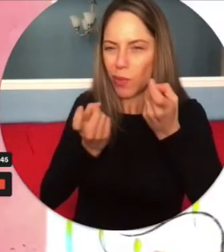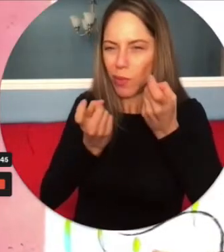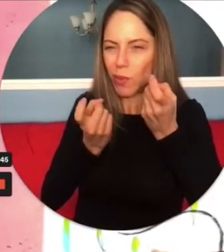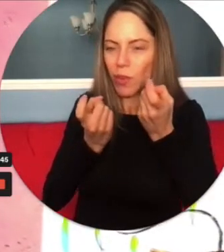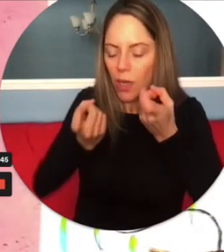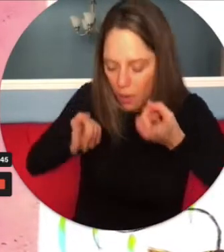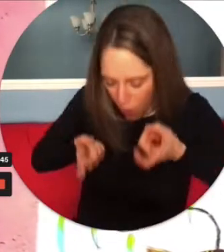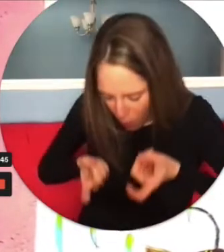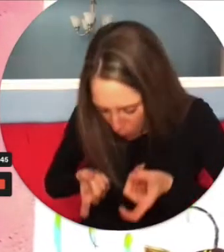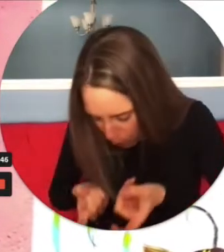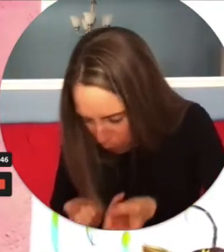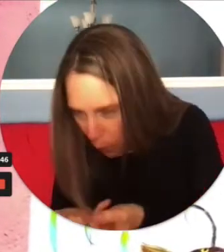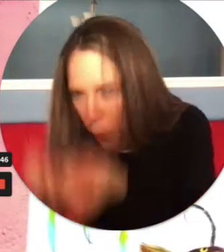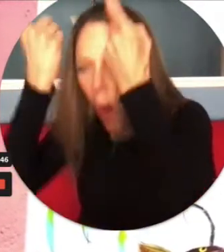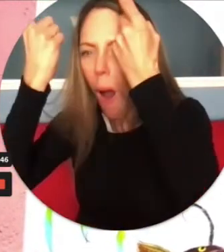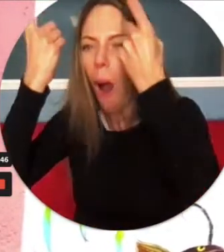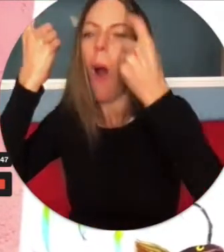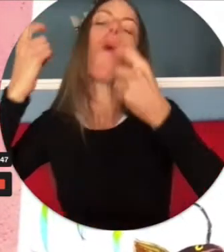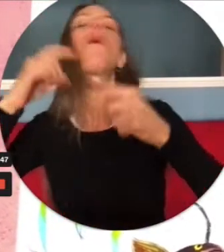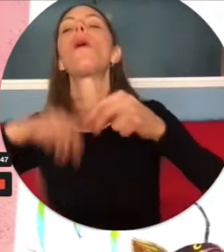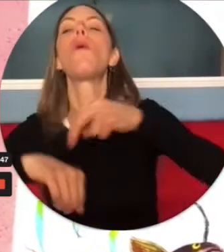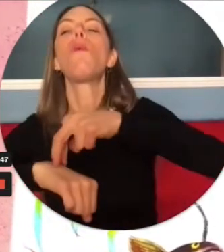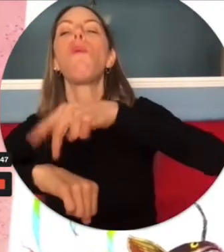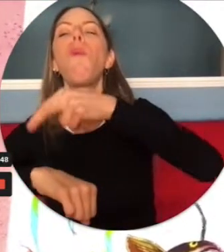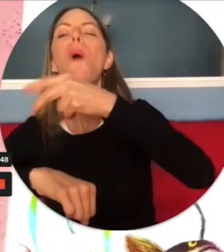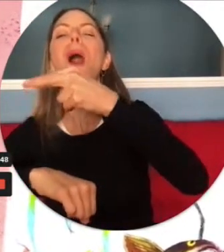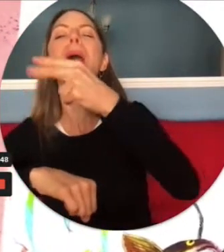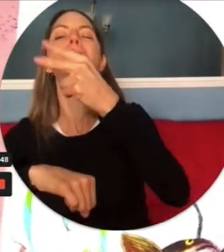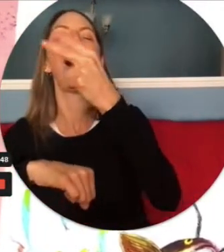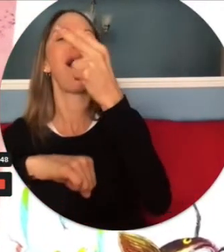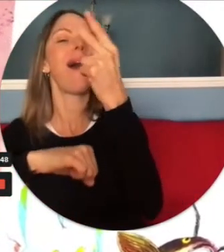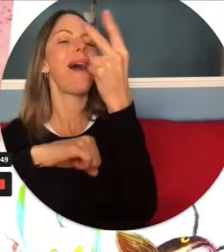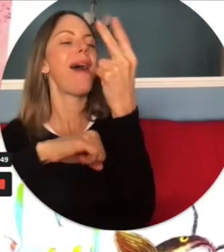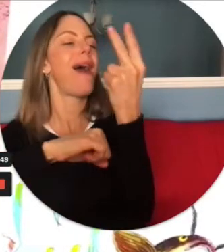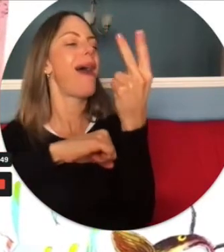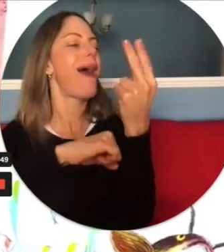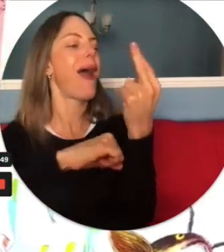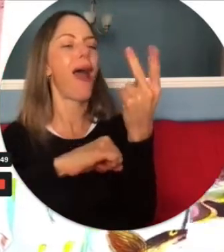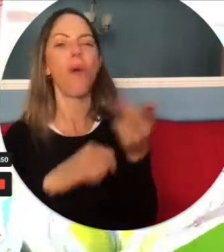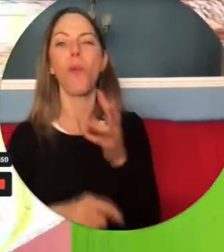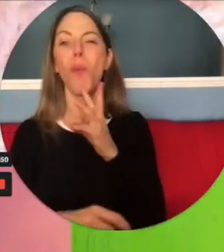and he tossed him over the bridge into the rushing river